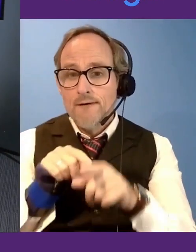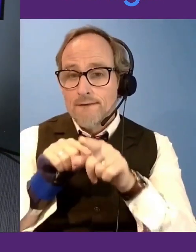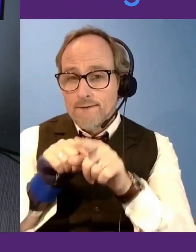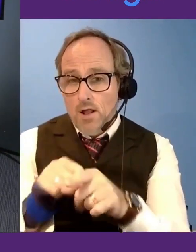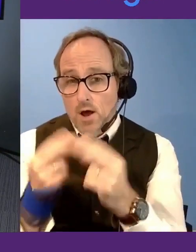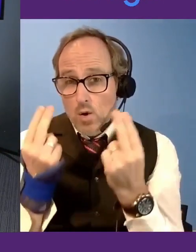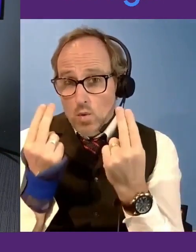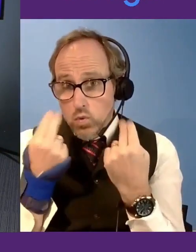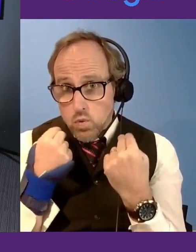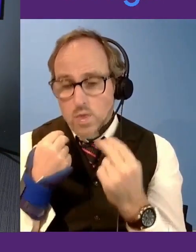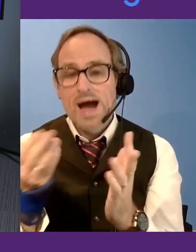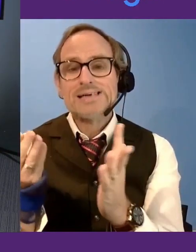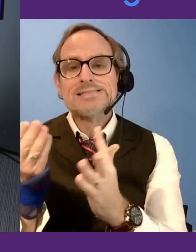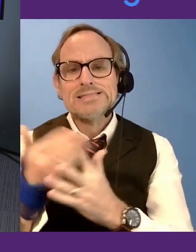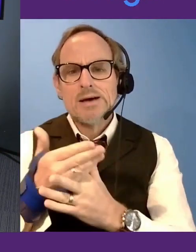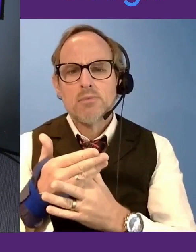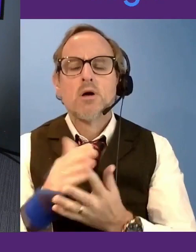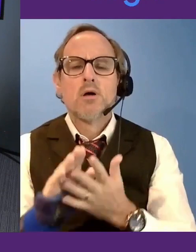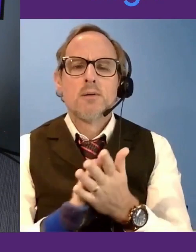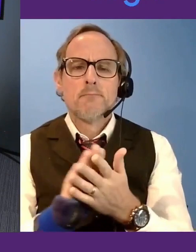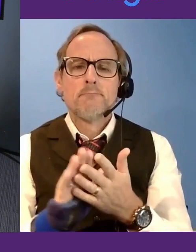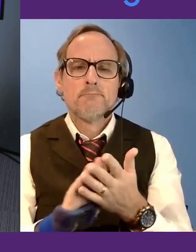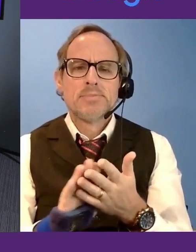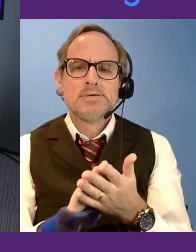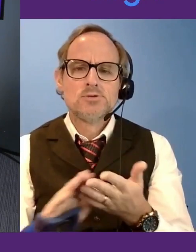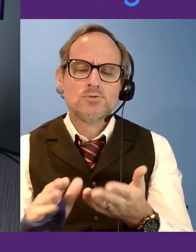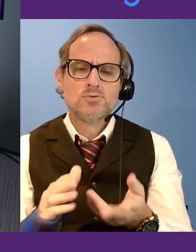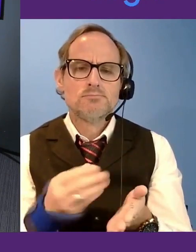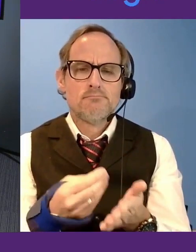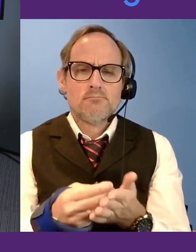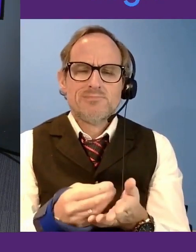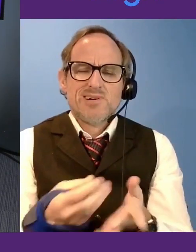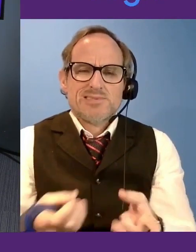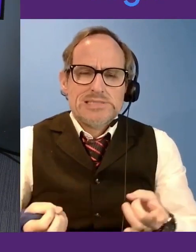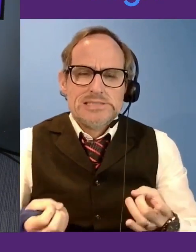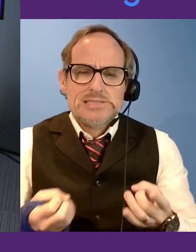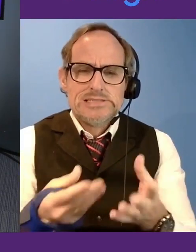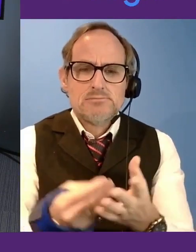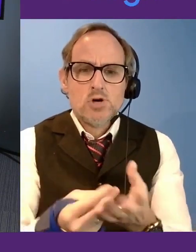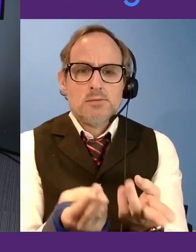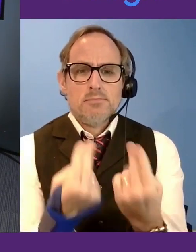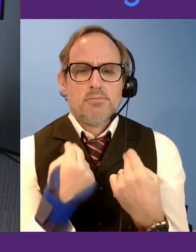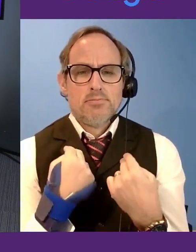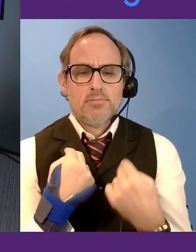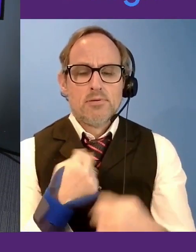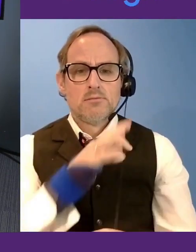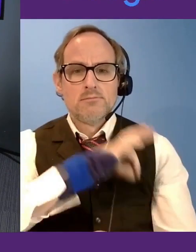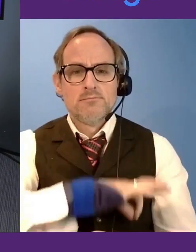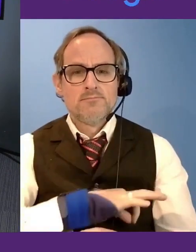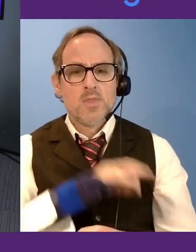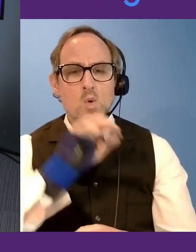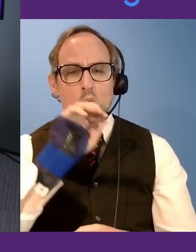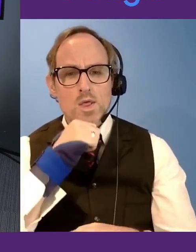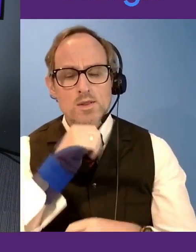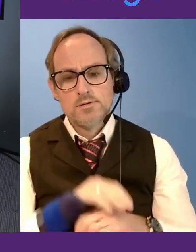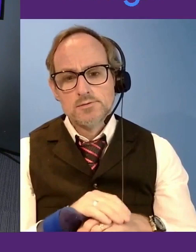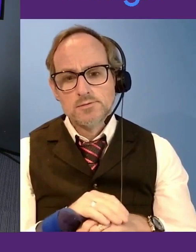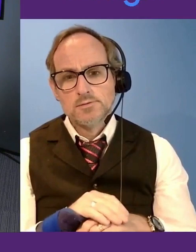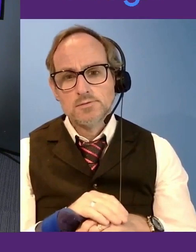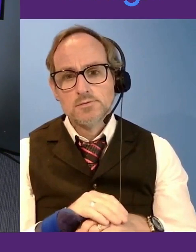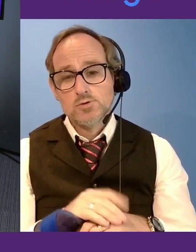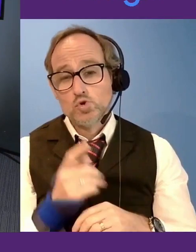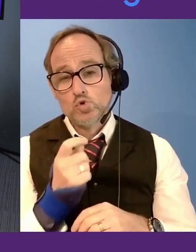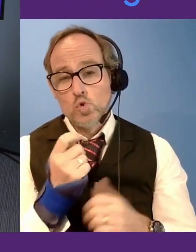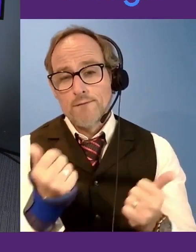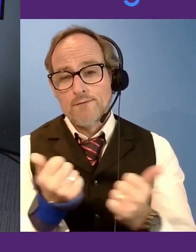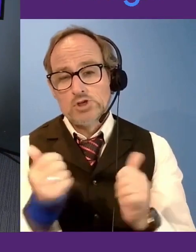about a minute left of the panel, and I think this is a great sort of question to end on. We have allyship, don't be a lone